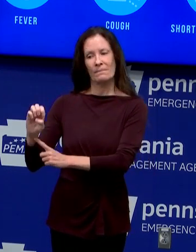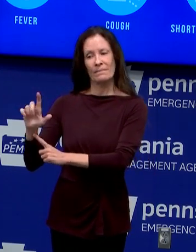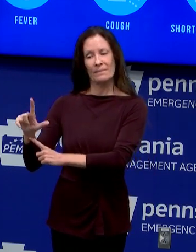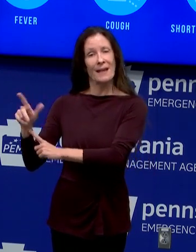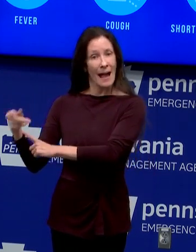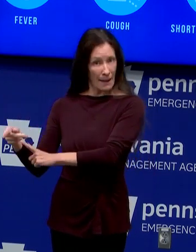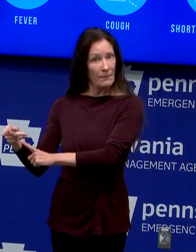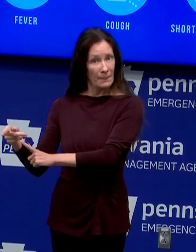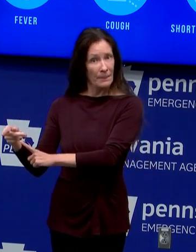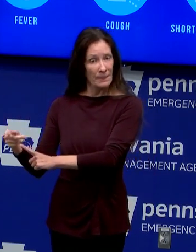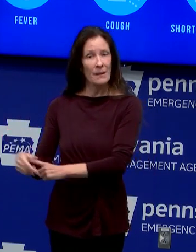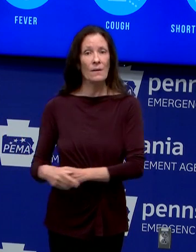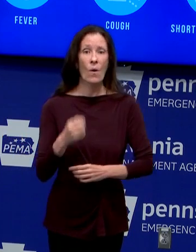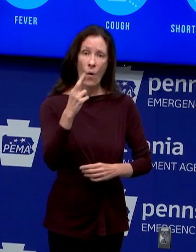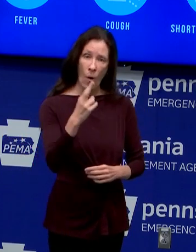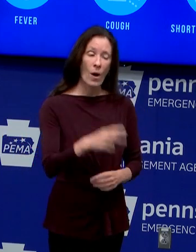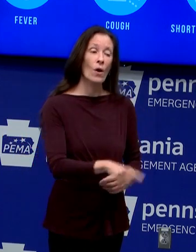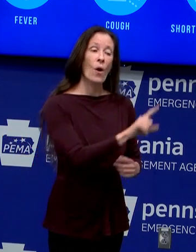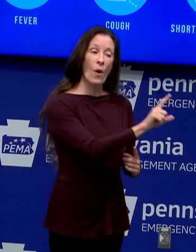1-800-662-4357. Again,